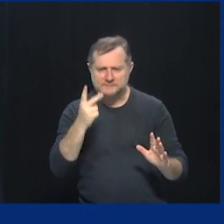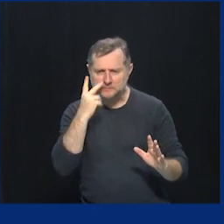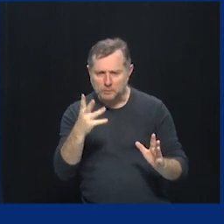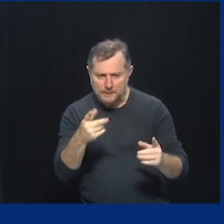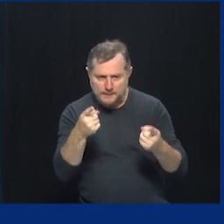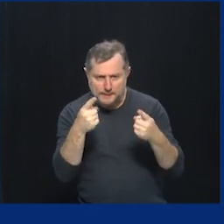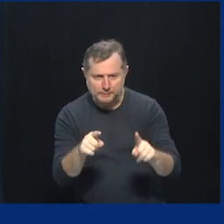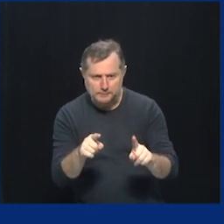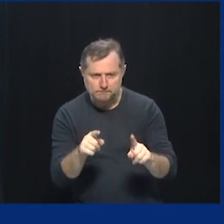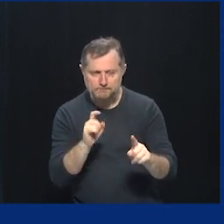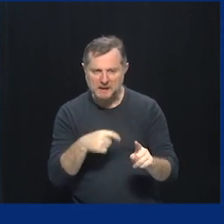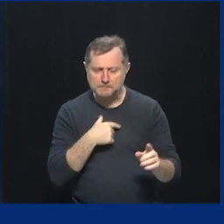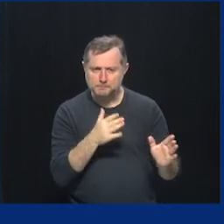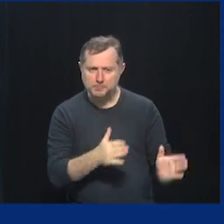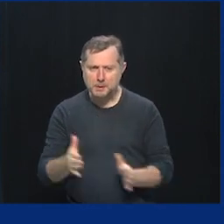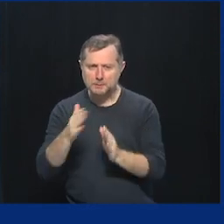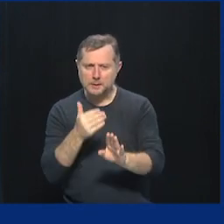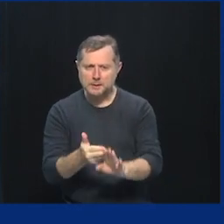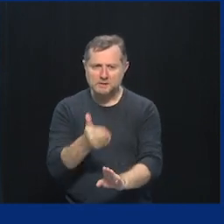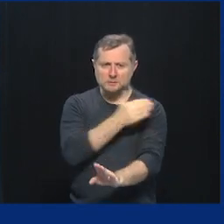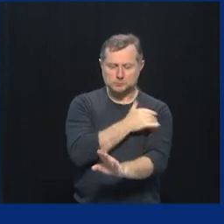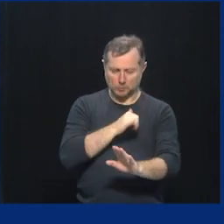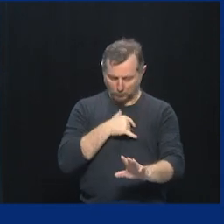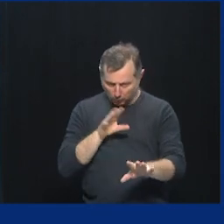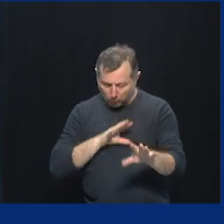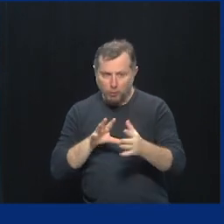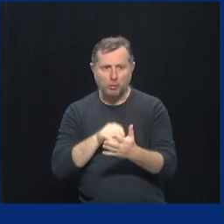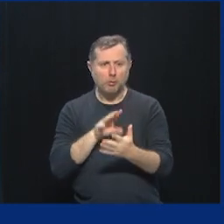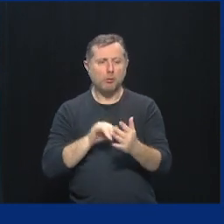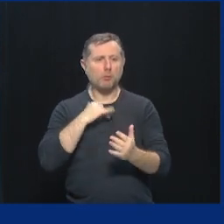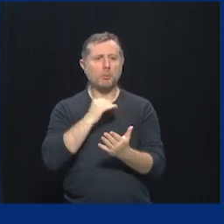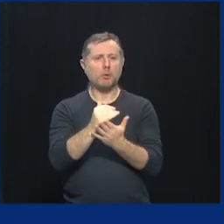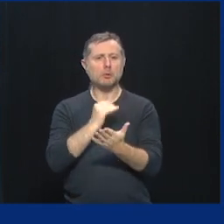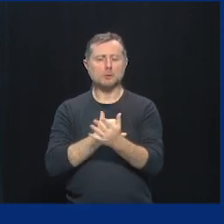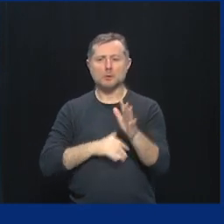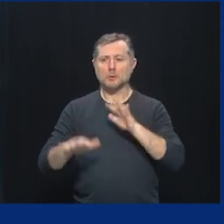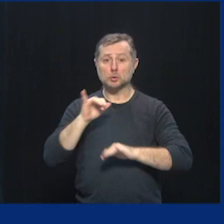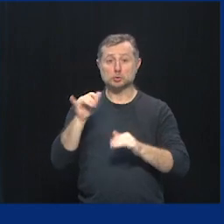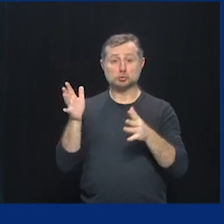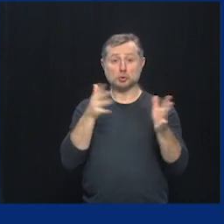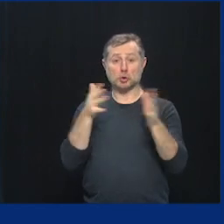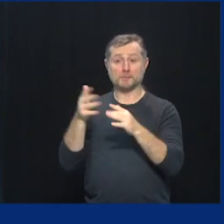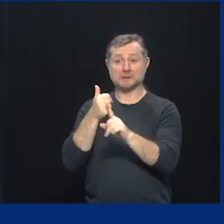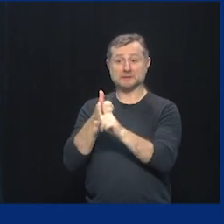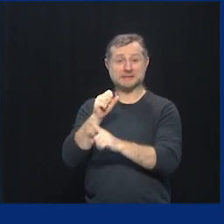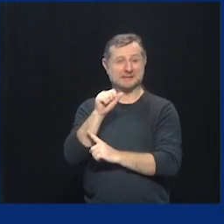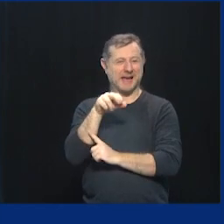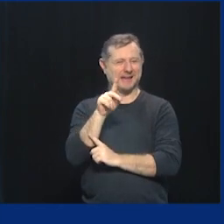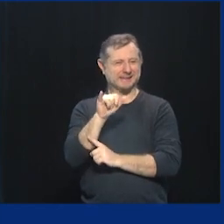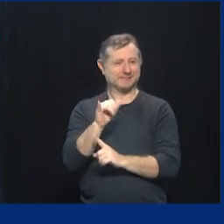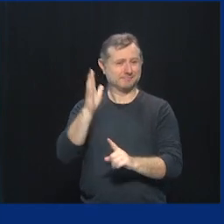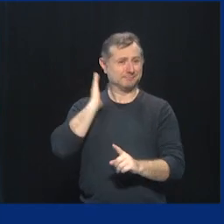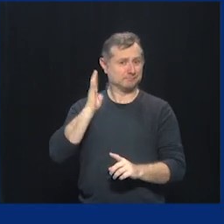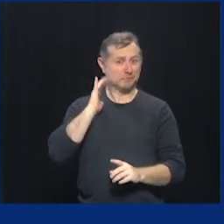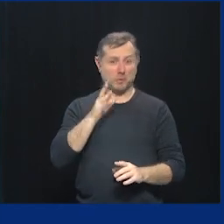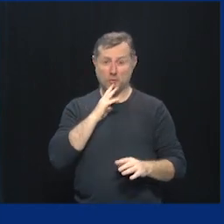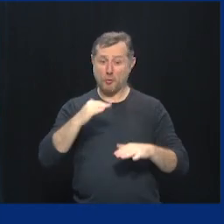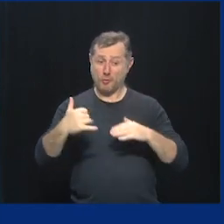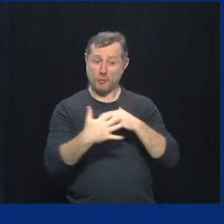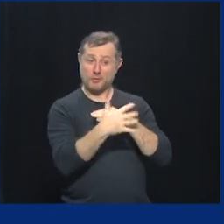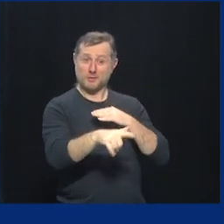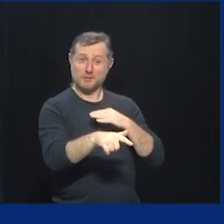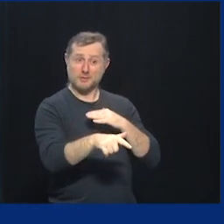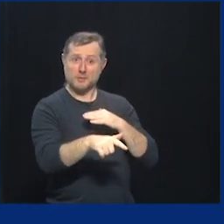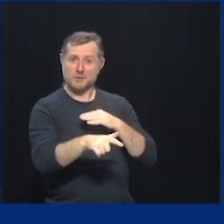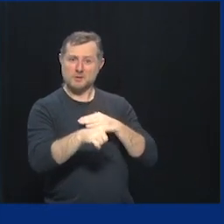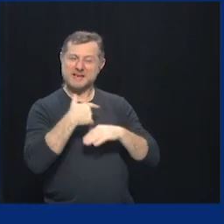of lessons. From Sandy, we built back resiliency. Our coastal shorelines are in much better shape than they had been. But where we